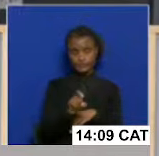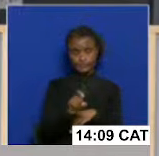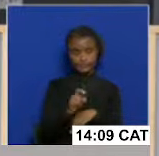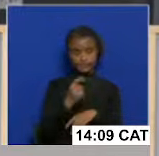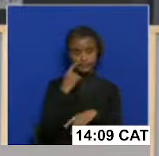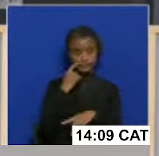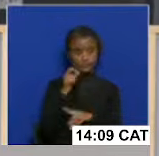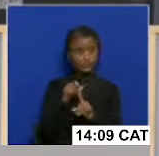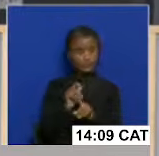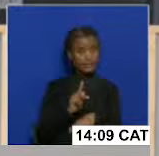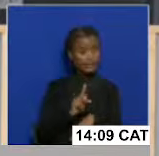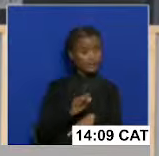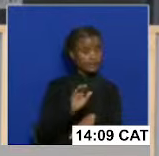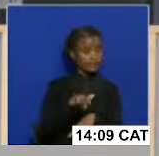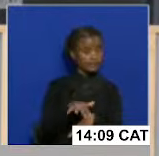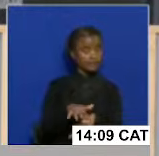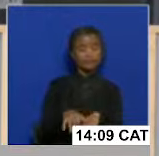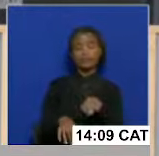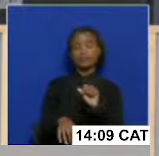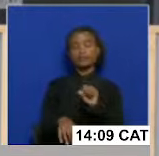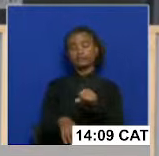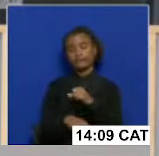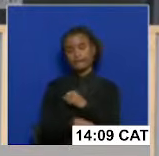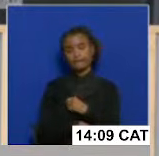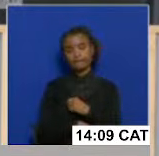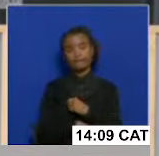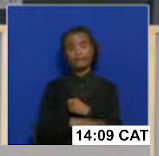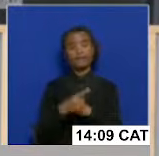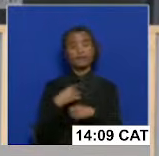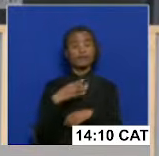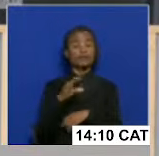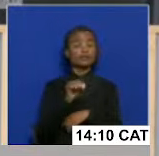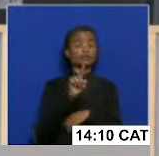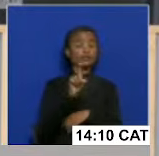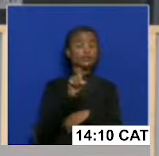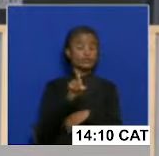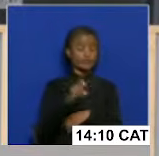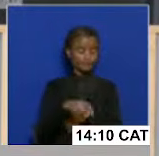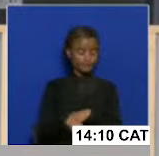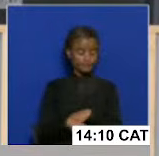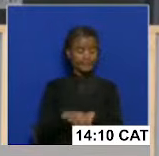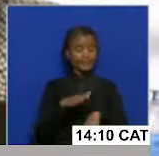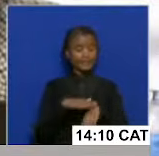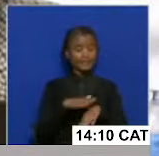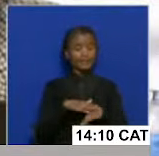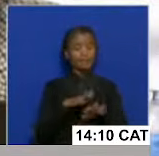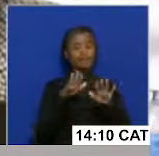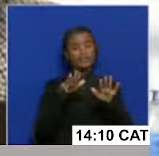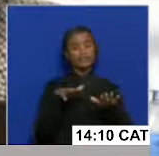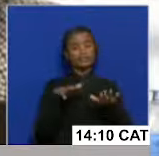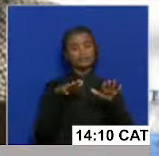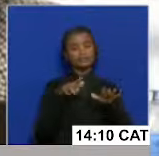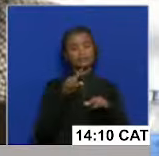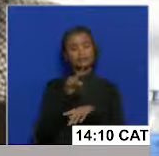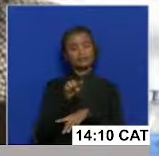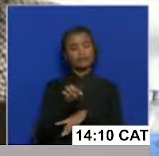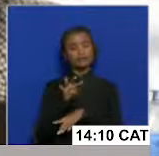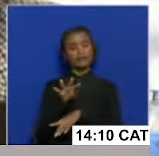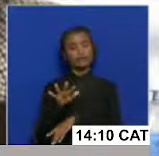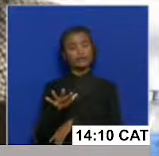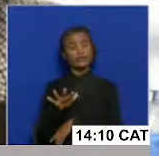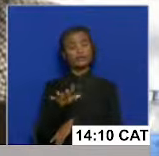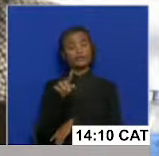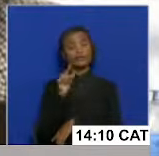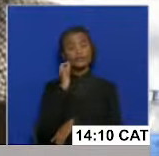Yes, okay. Let me ask the question this way. At 1945, you say, let me finalize the Rosebank 13